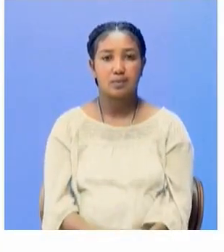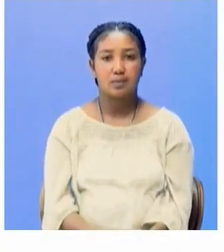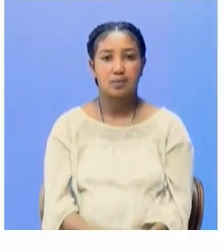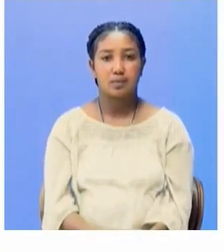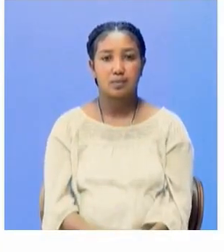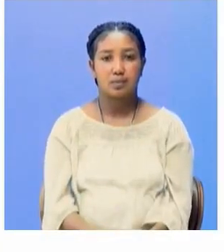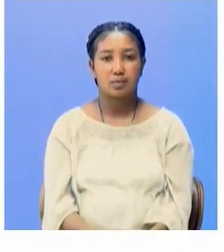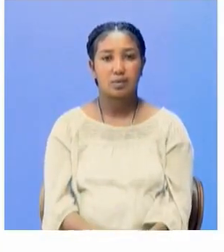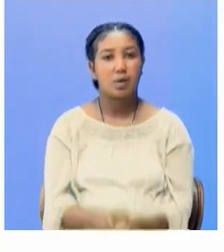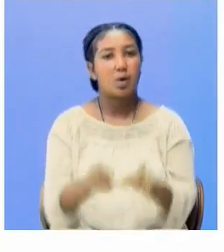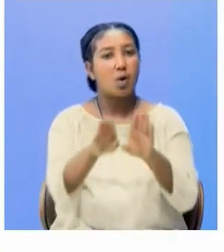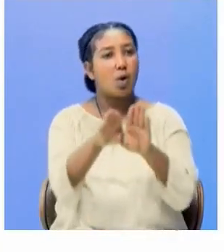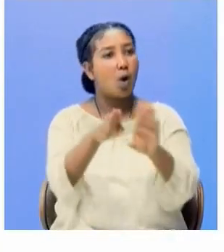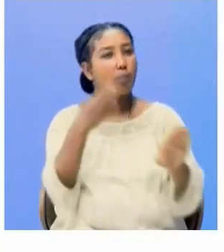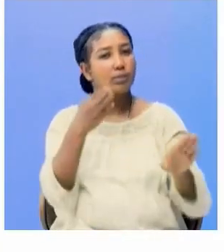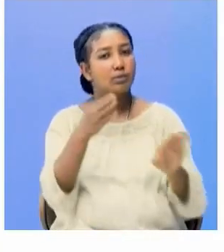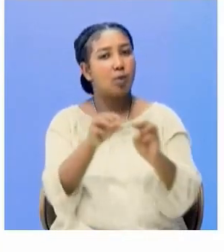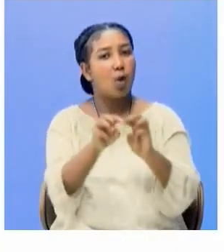Open the door.